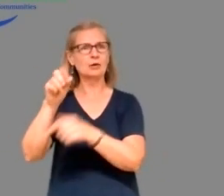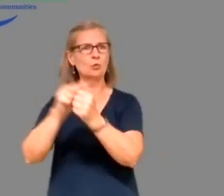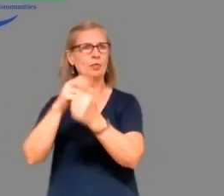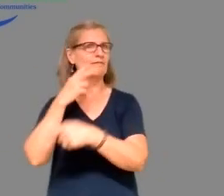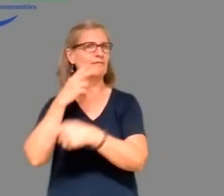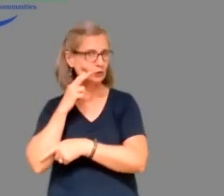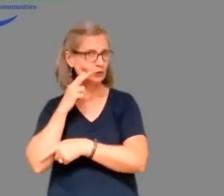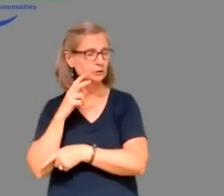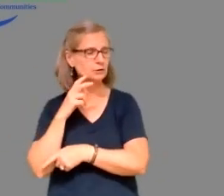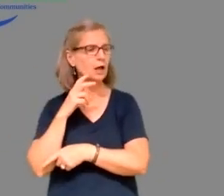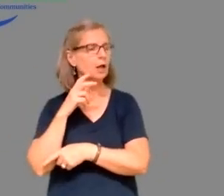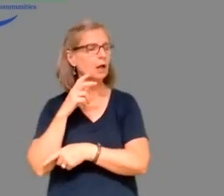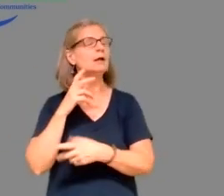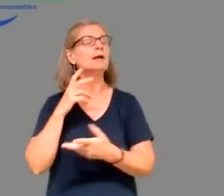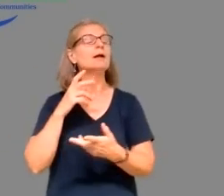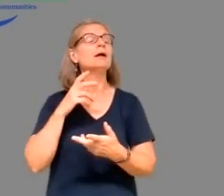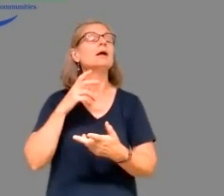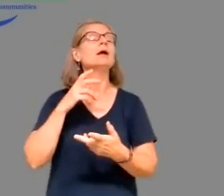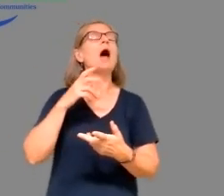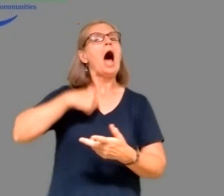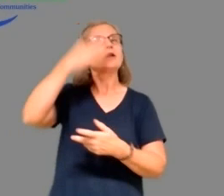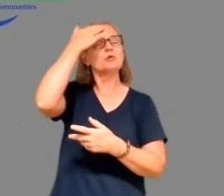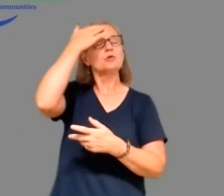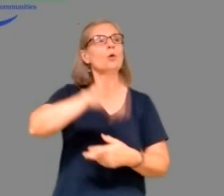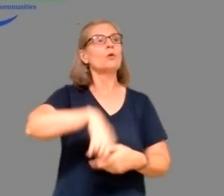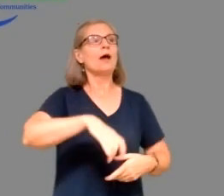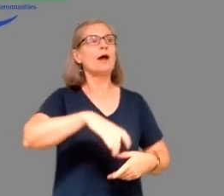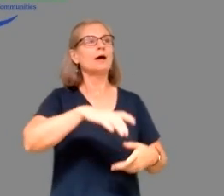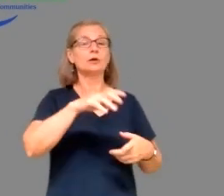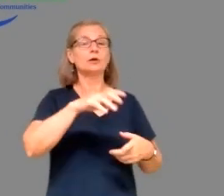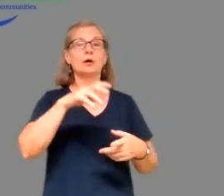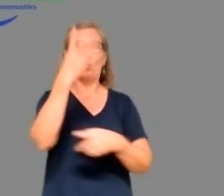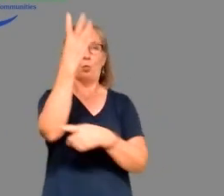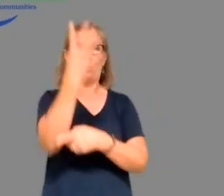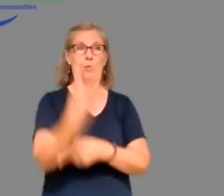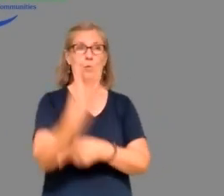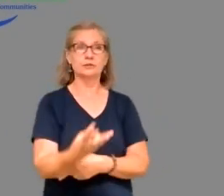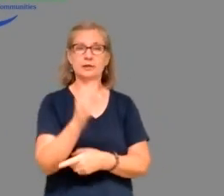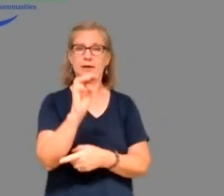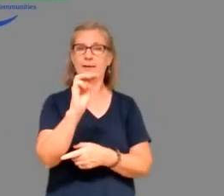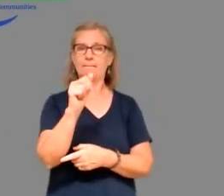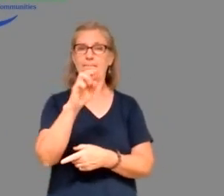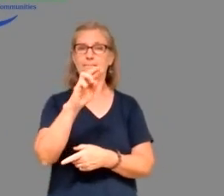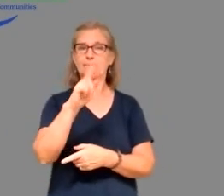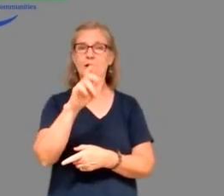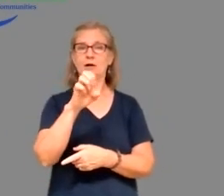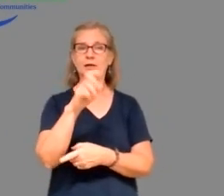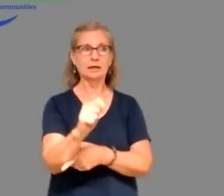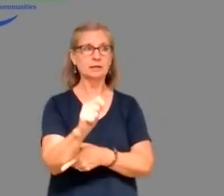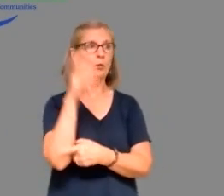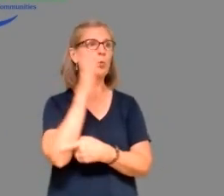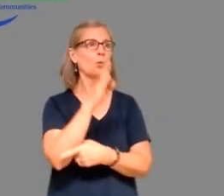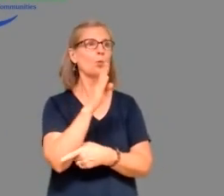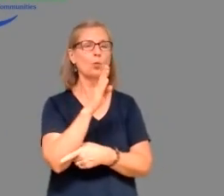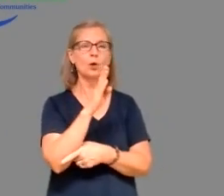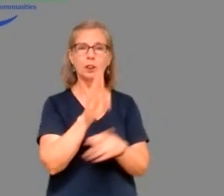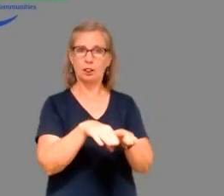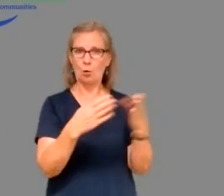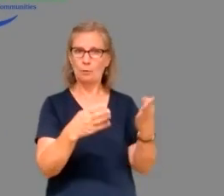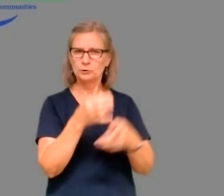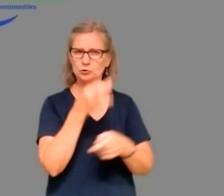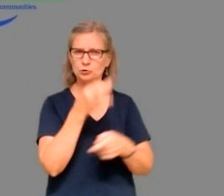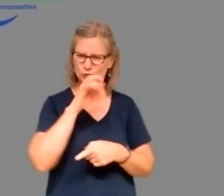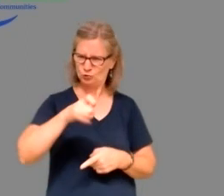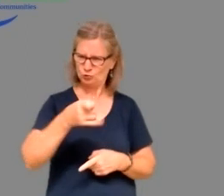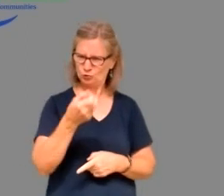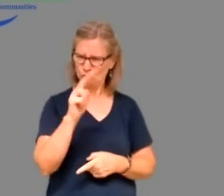Wednesday market, I think, is opening in a few weeks. I want to say it was the 11th of June. I know that those are going to start working